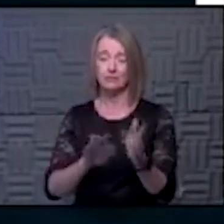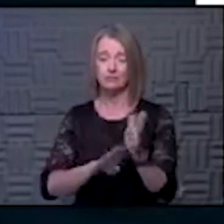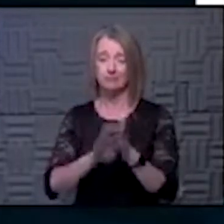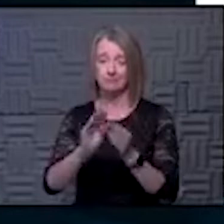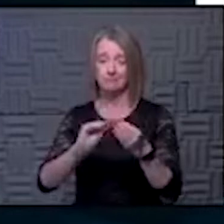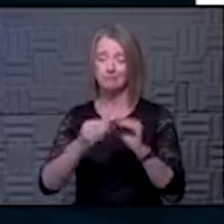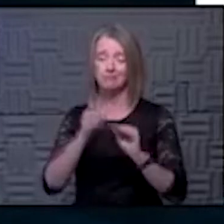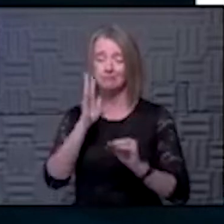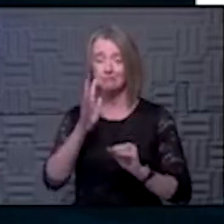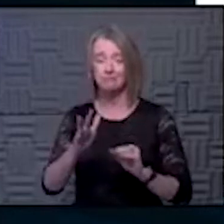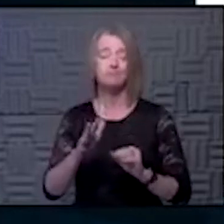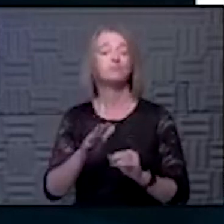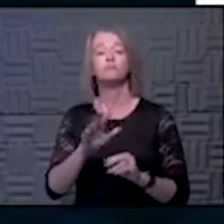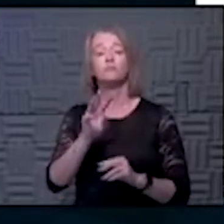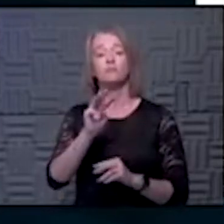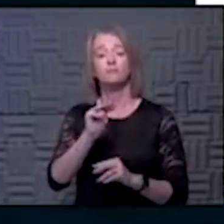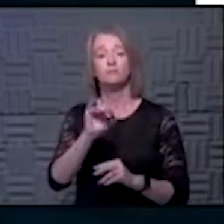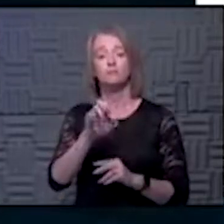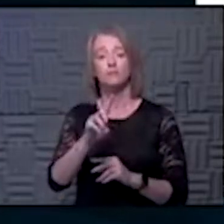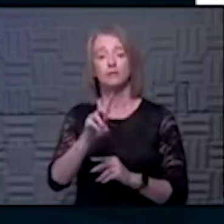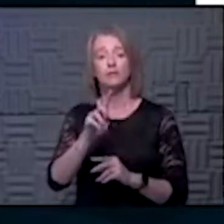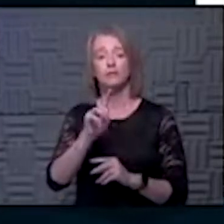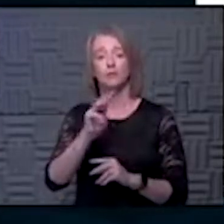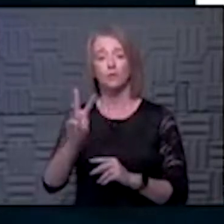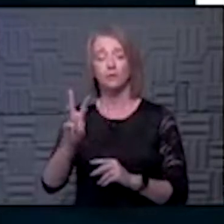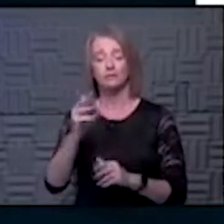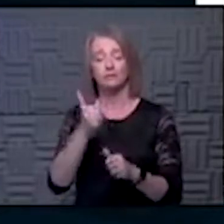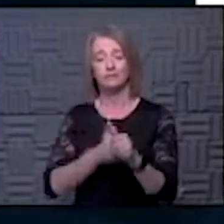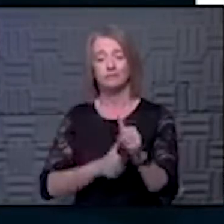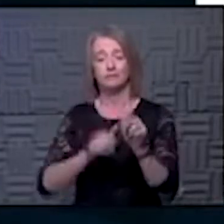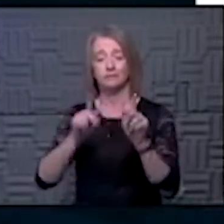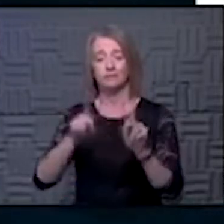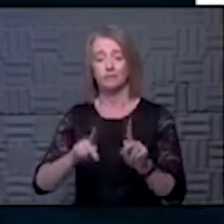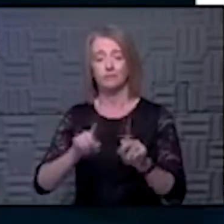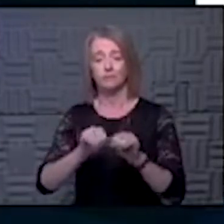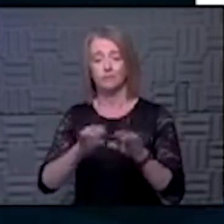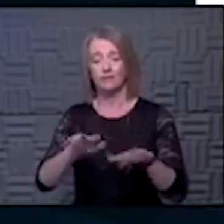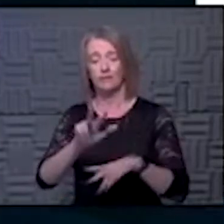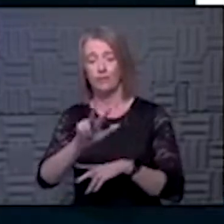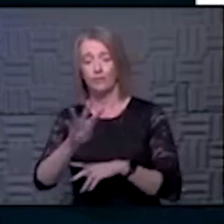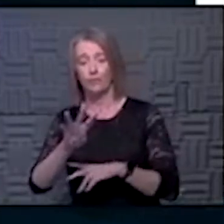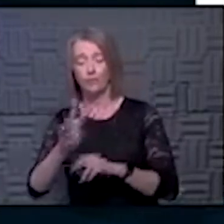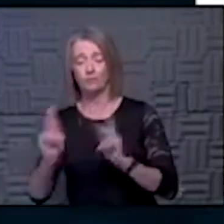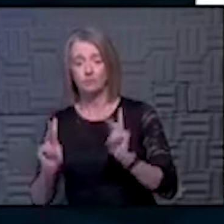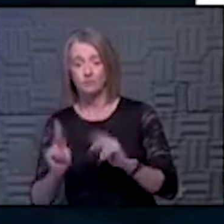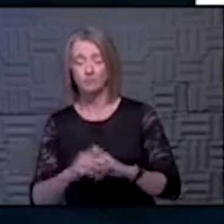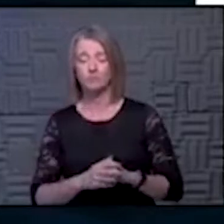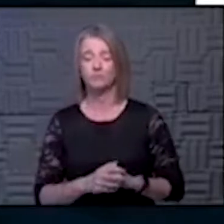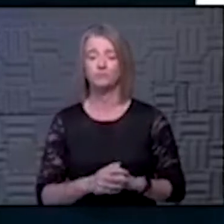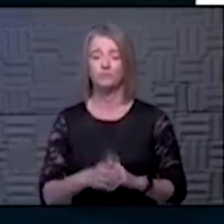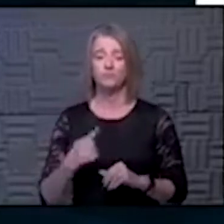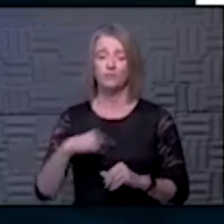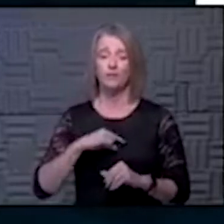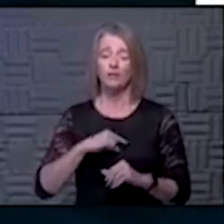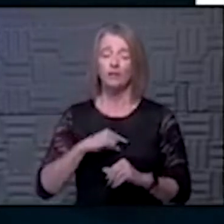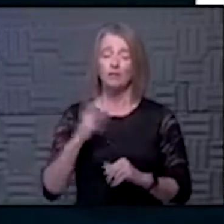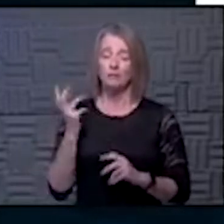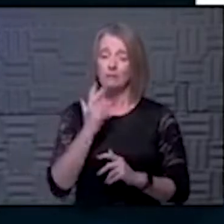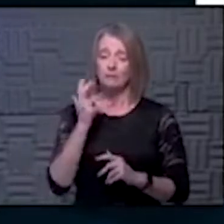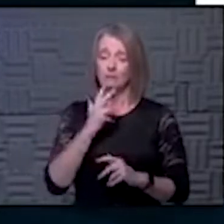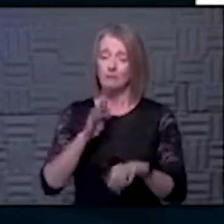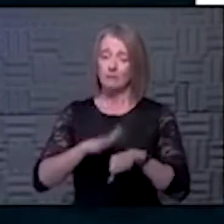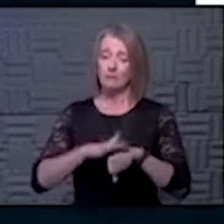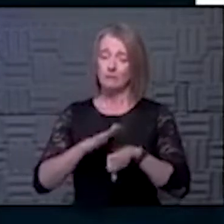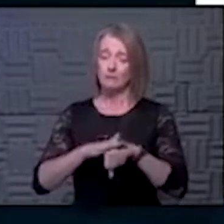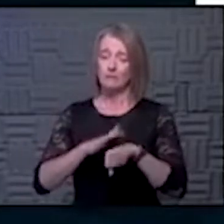rate. There are areas in the Midwest where every one infected person is infecting 3 or 4 others. And we're on our way to that if we don't really